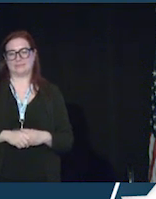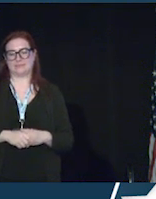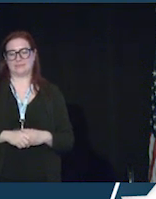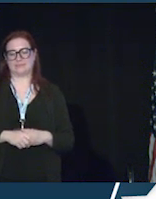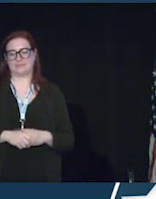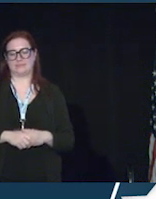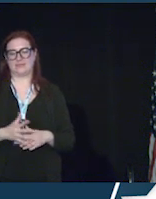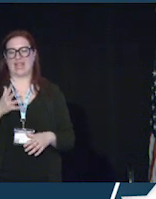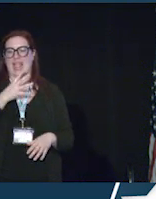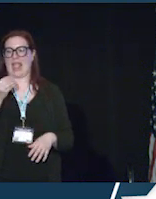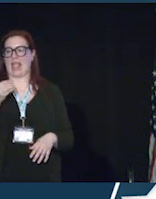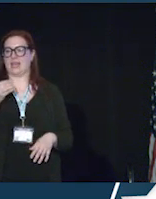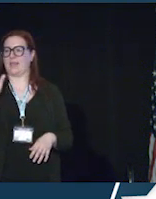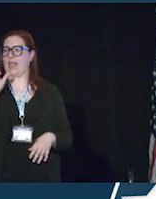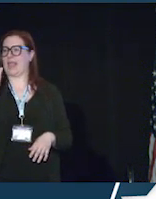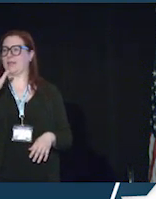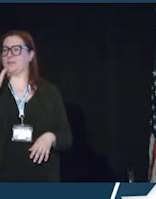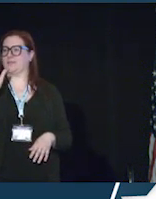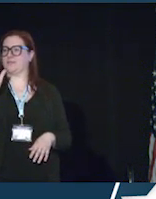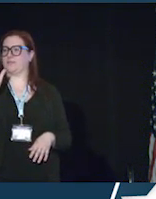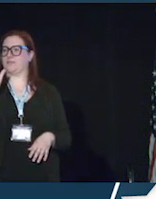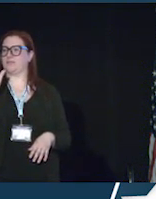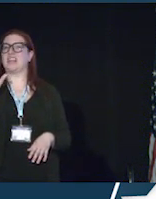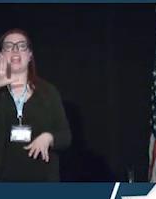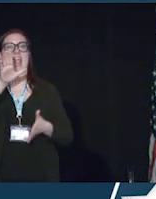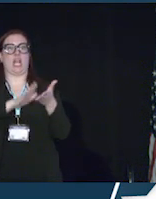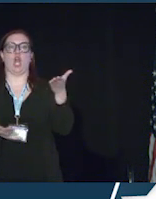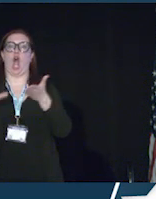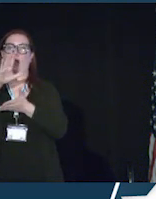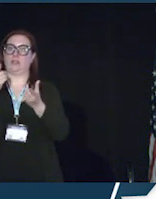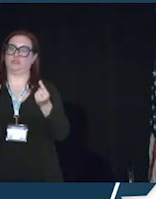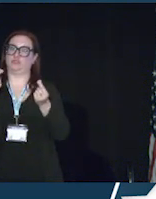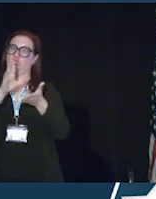it's like when you're in high school and college,